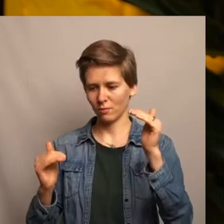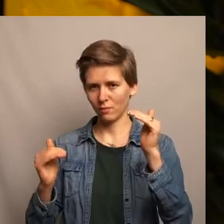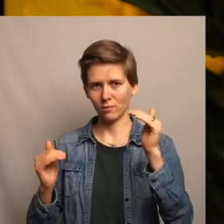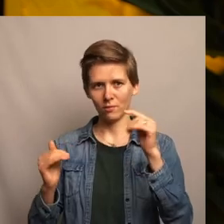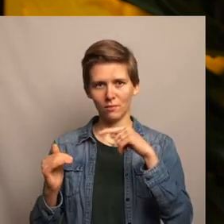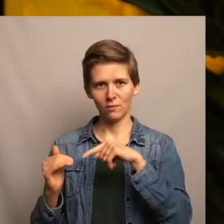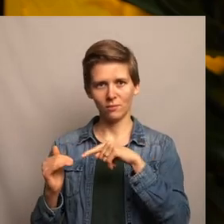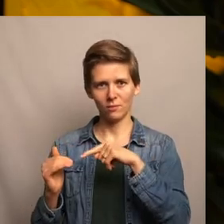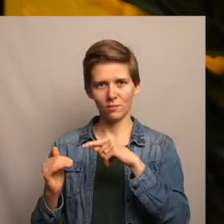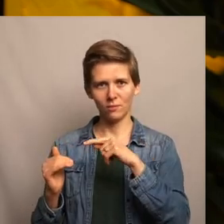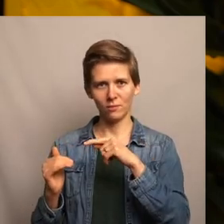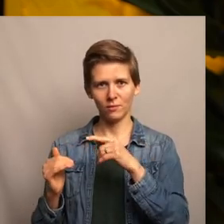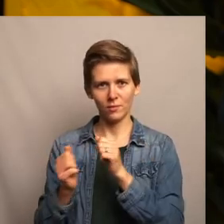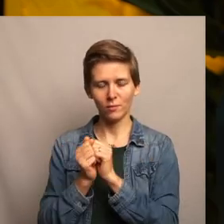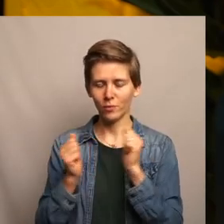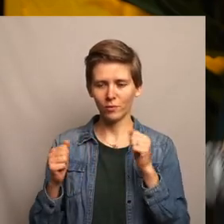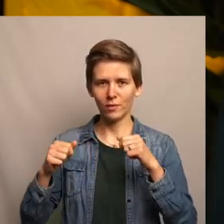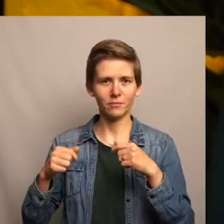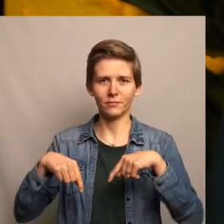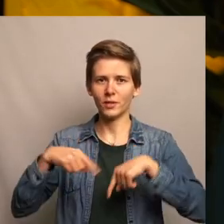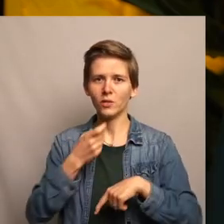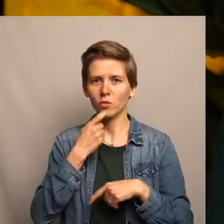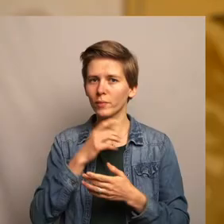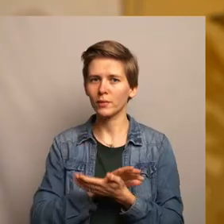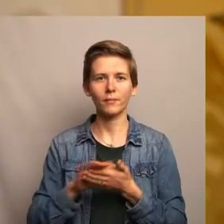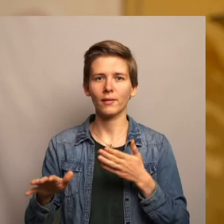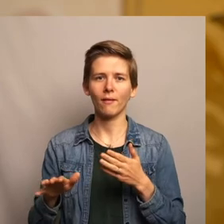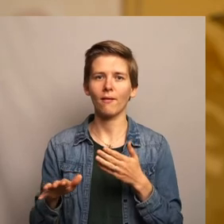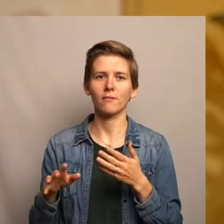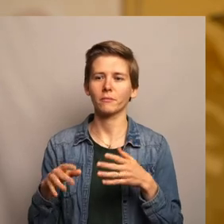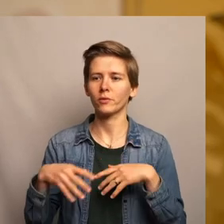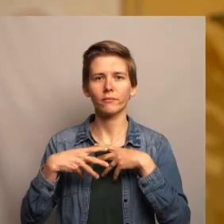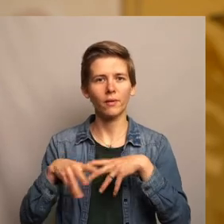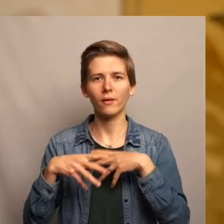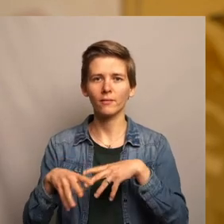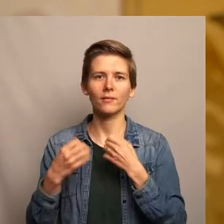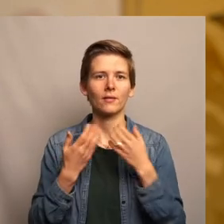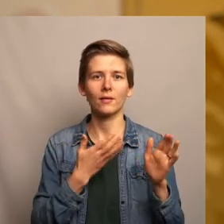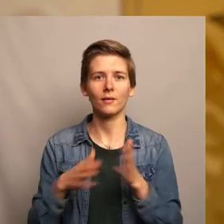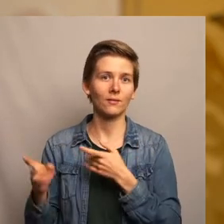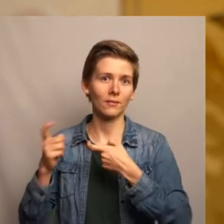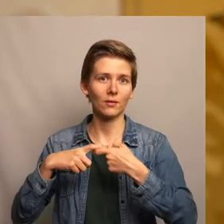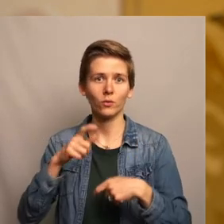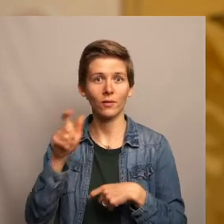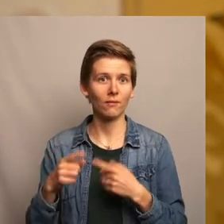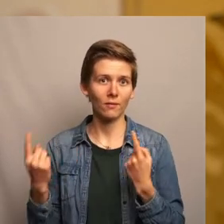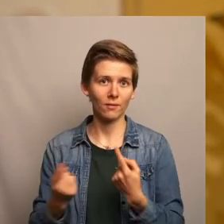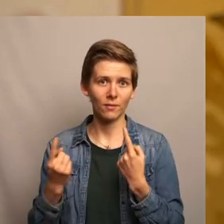in Italy and in London, but not here. And this is also. Which terrifies her. It's so